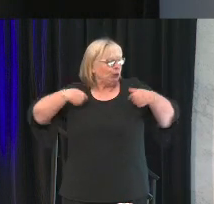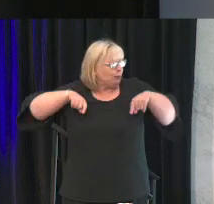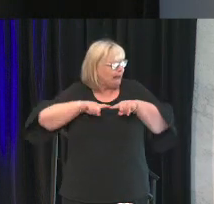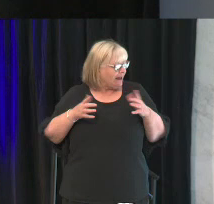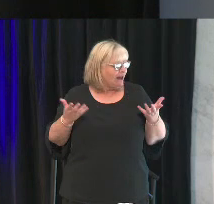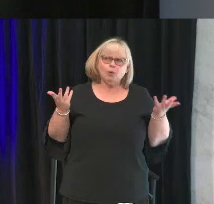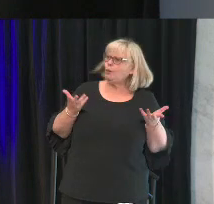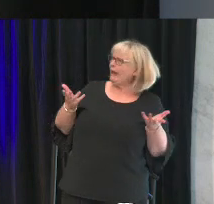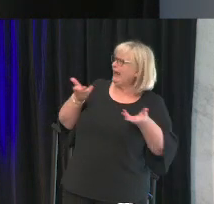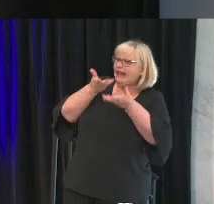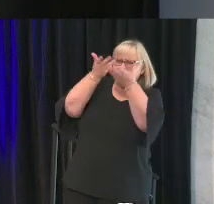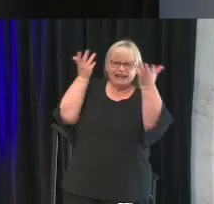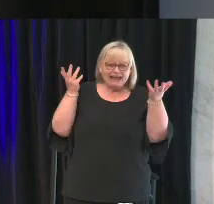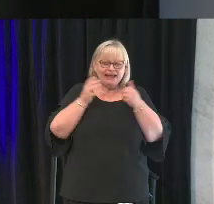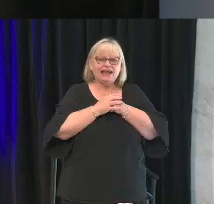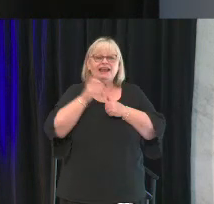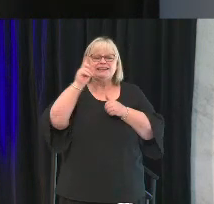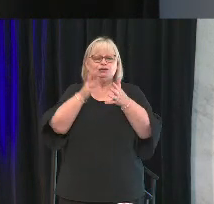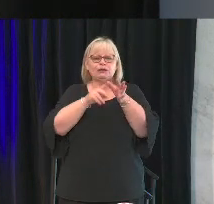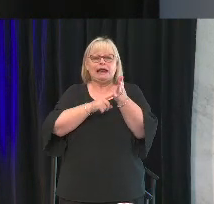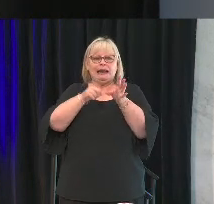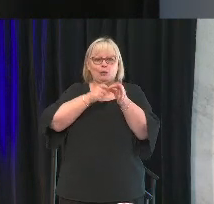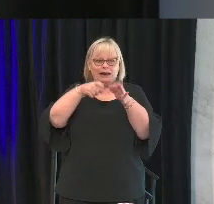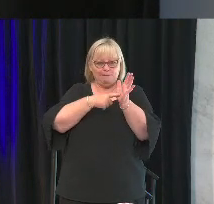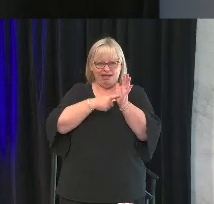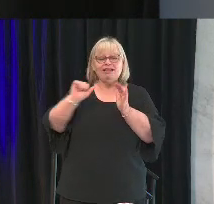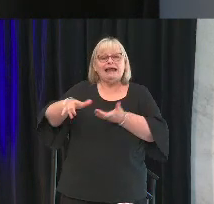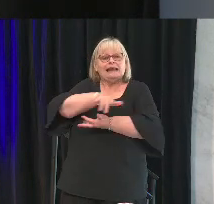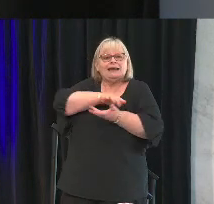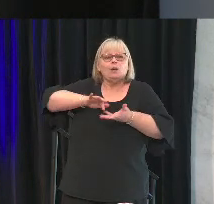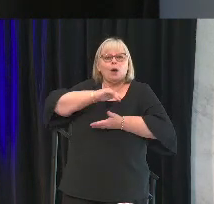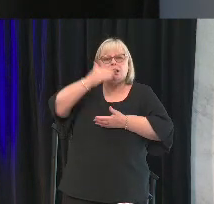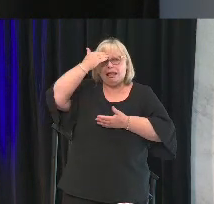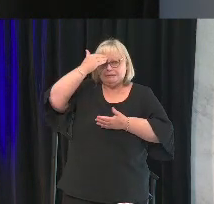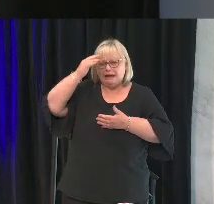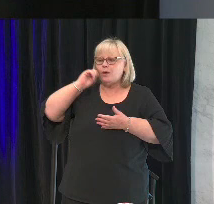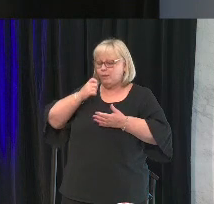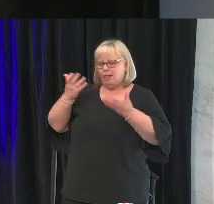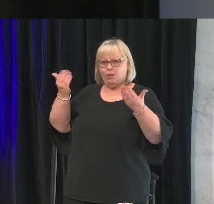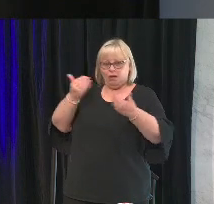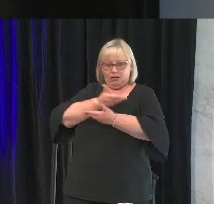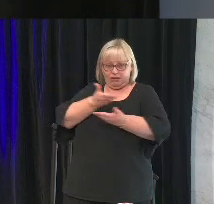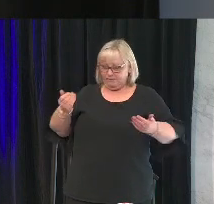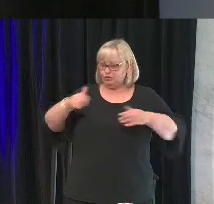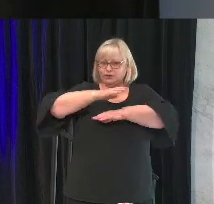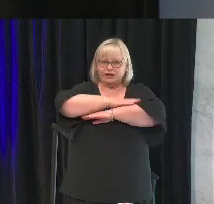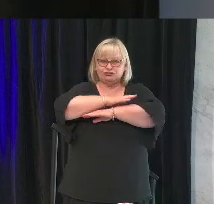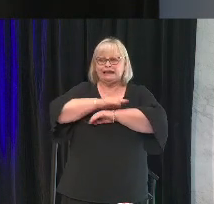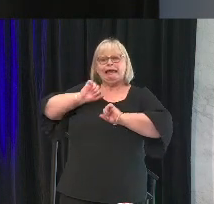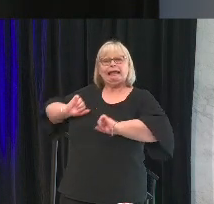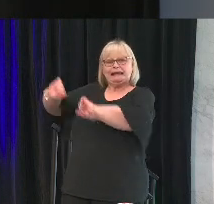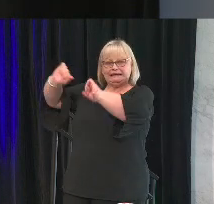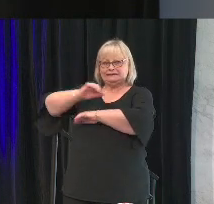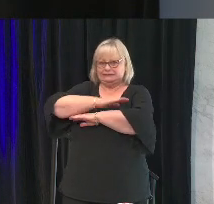are, that today Wally Bell, a Ngunnawal elder, will welcome us to this place, to his